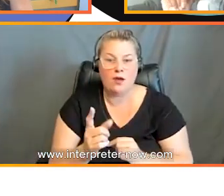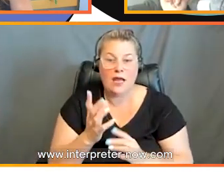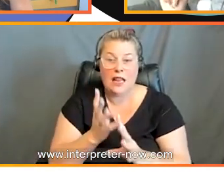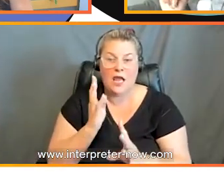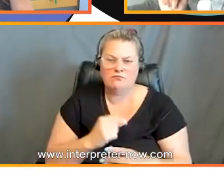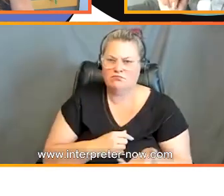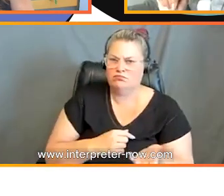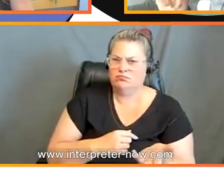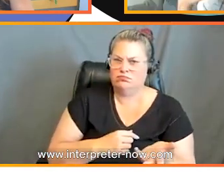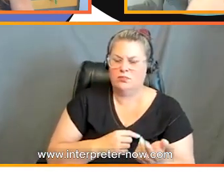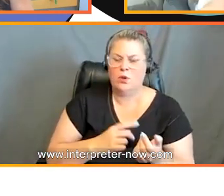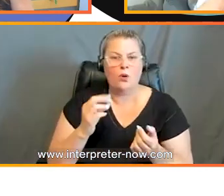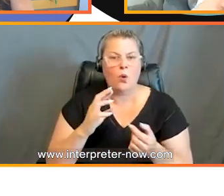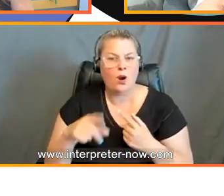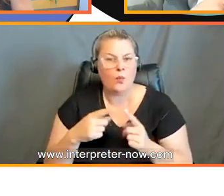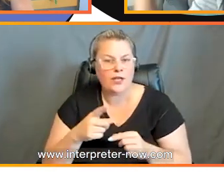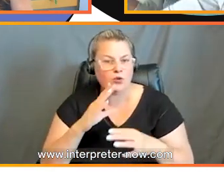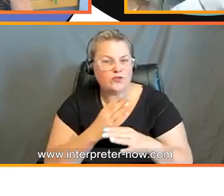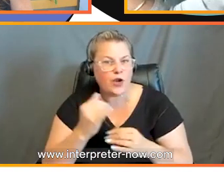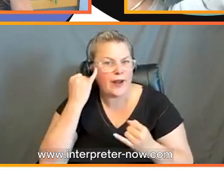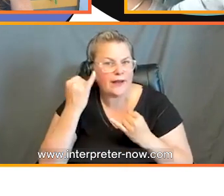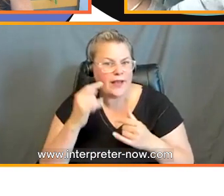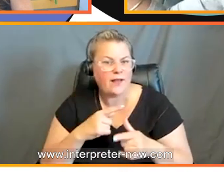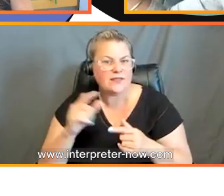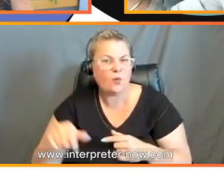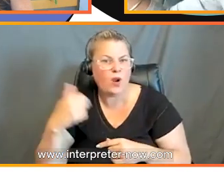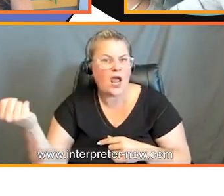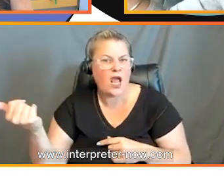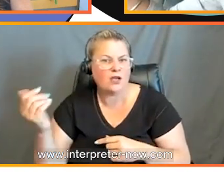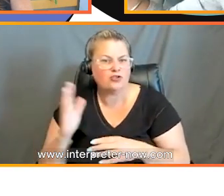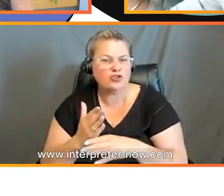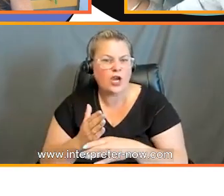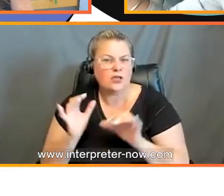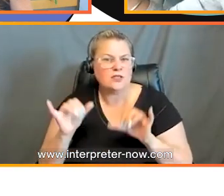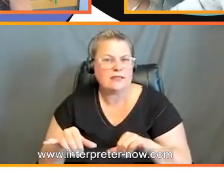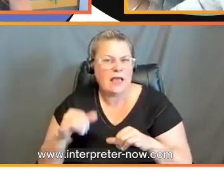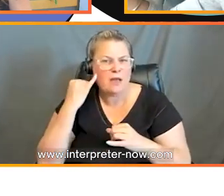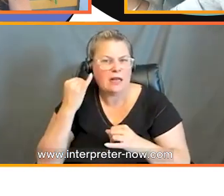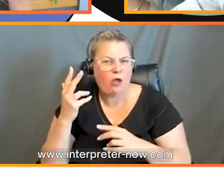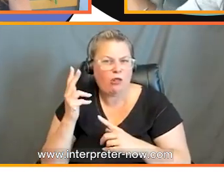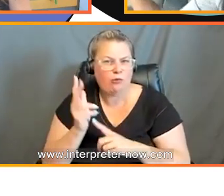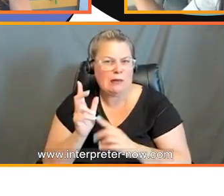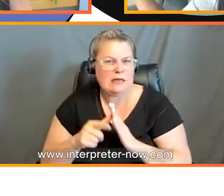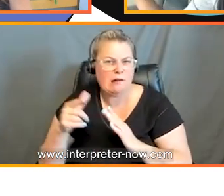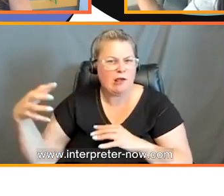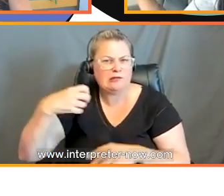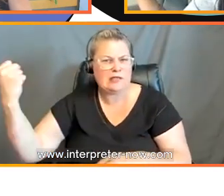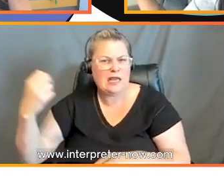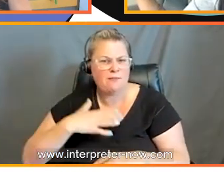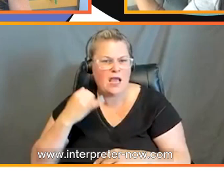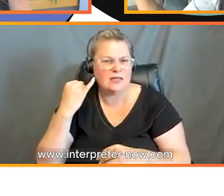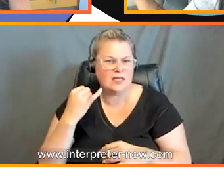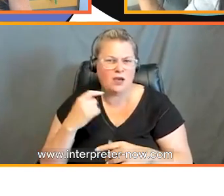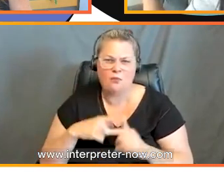when you have shared an idea and someone else shares it 3 minutes later and they are co-opting your idea. And when you said it, you didn't get